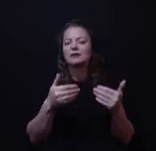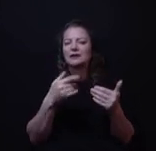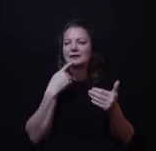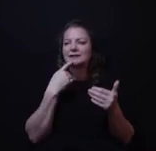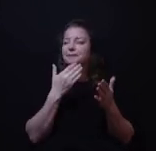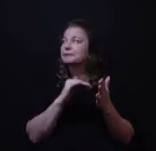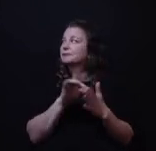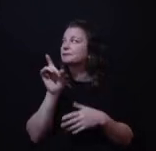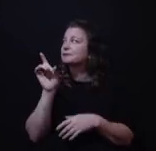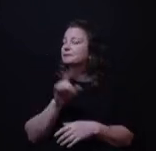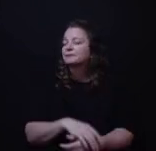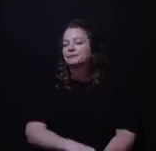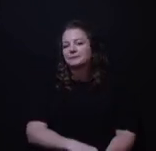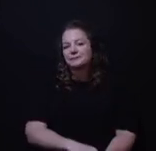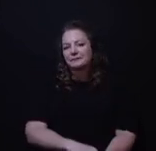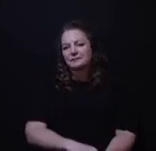time.